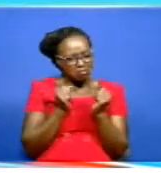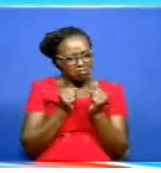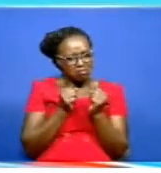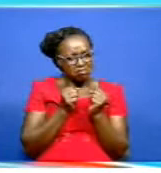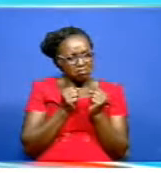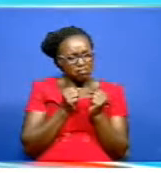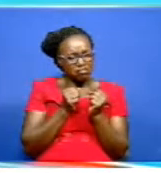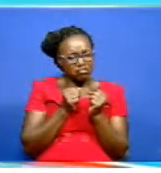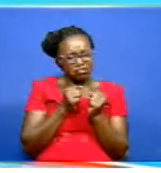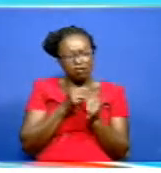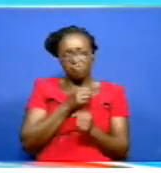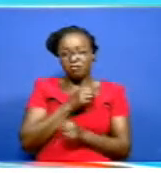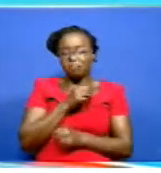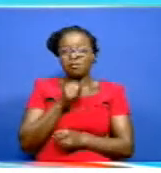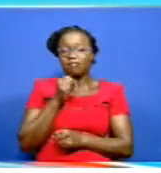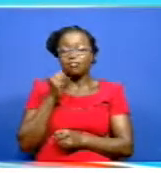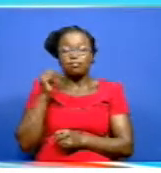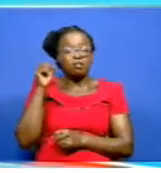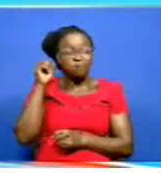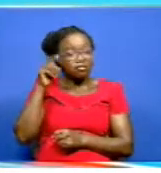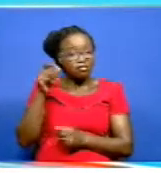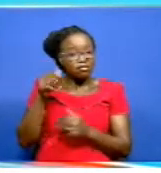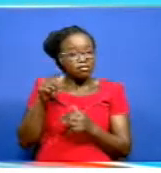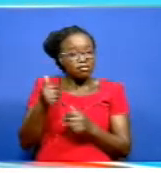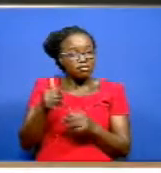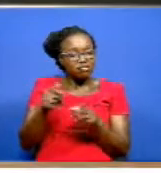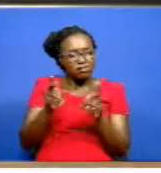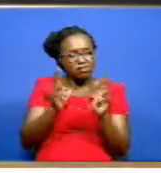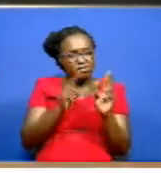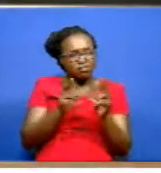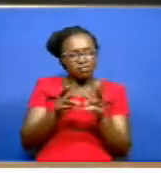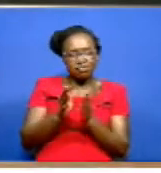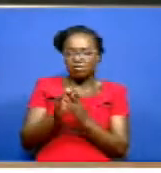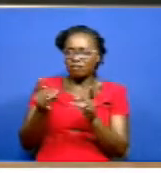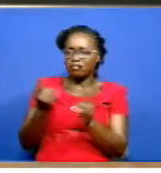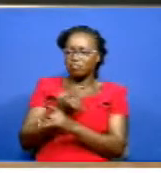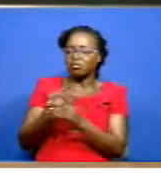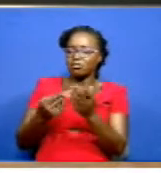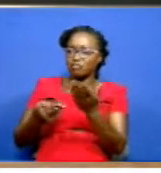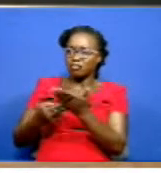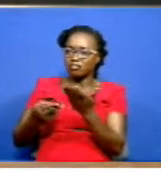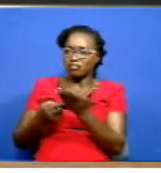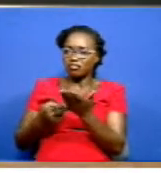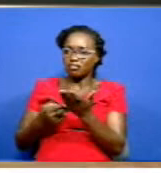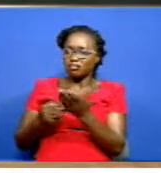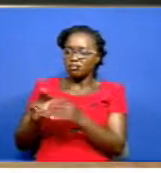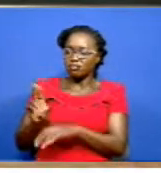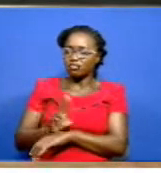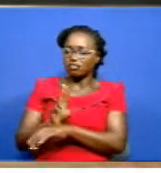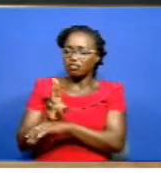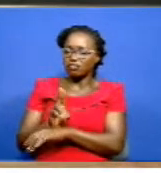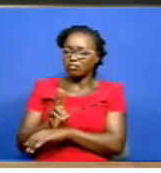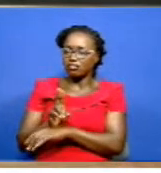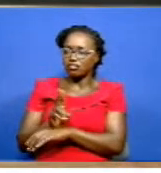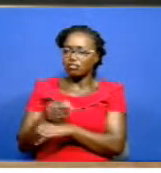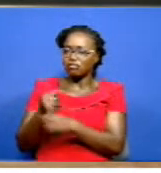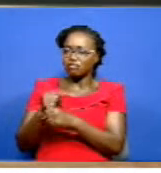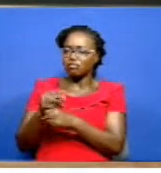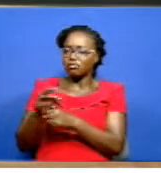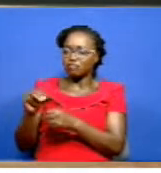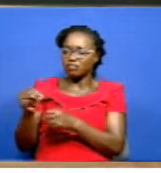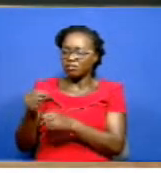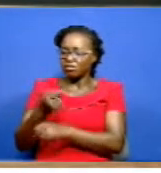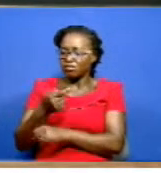Others have just normal, like the AstraZeneca one. Yes, it's the different technologies which have been used to manufacture the